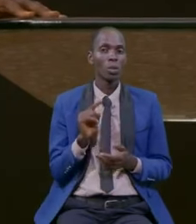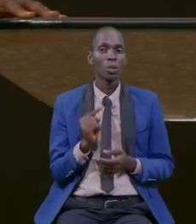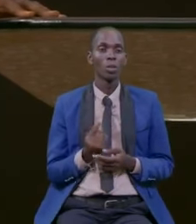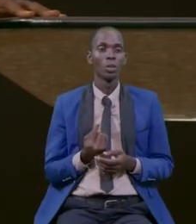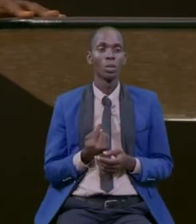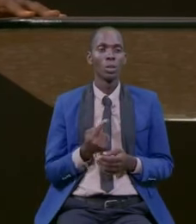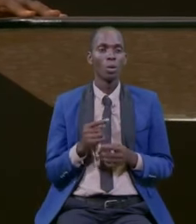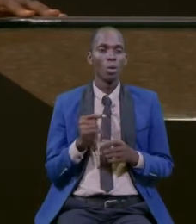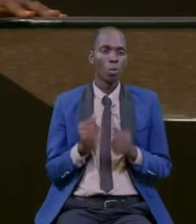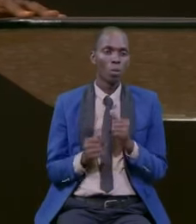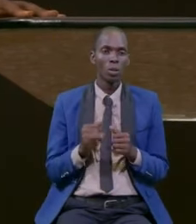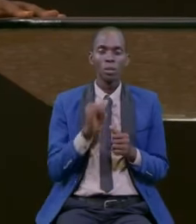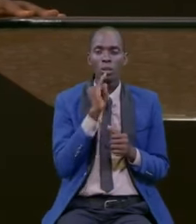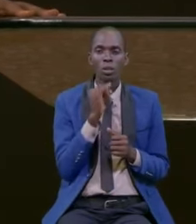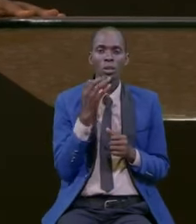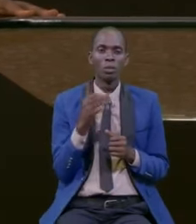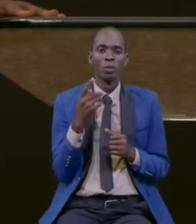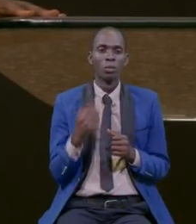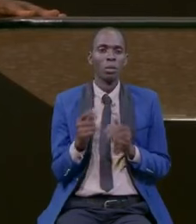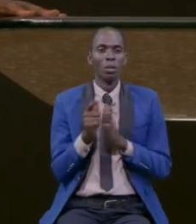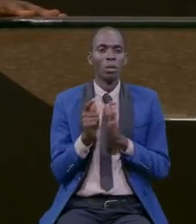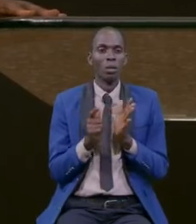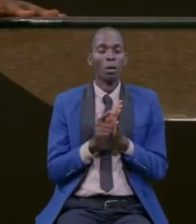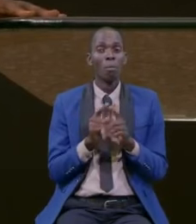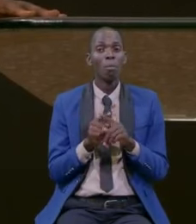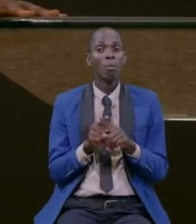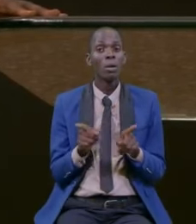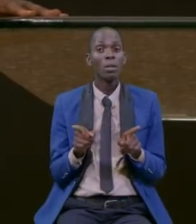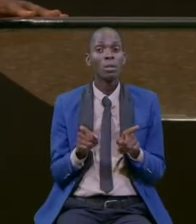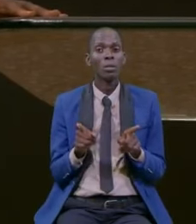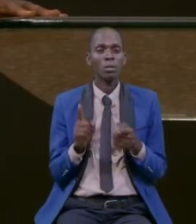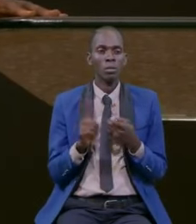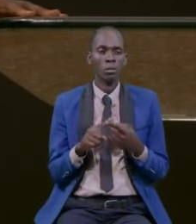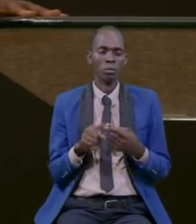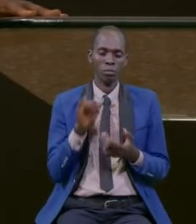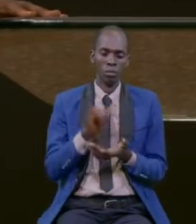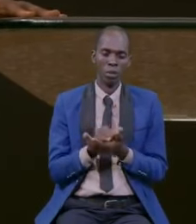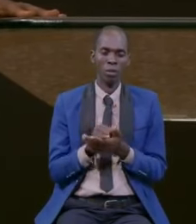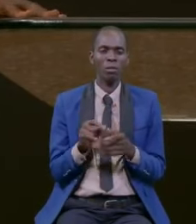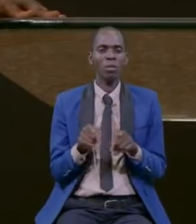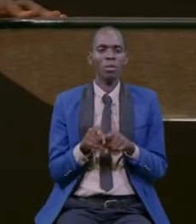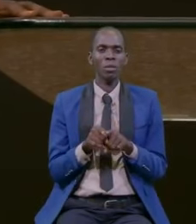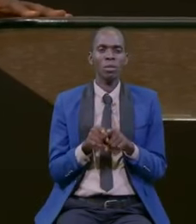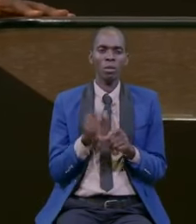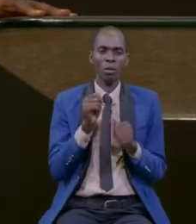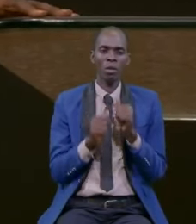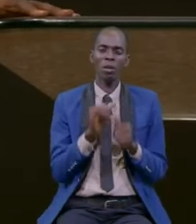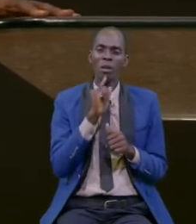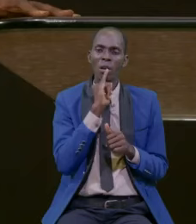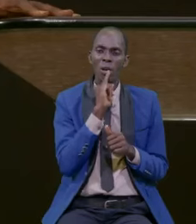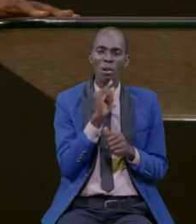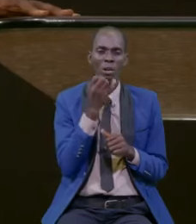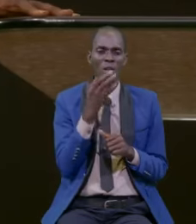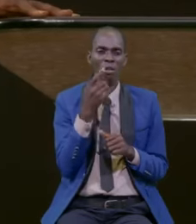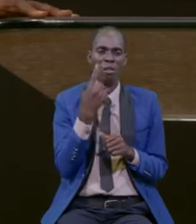which is of the Lord but to that also which is